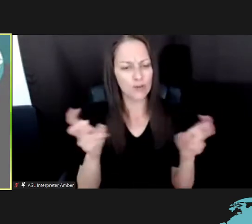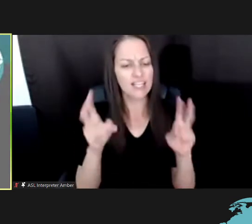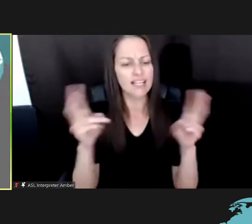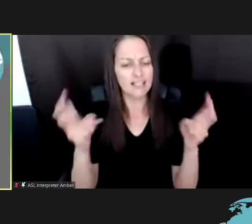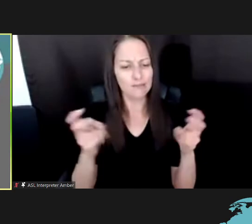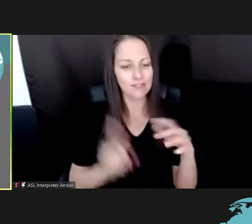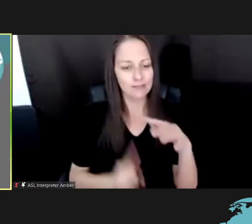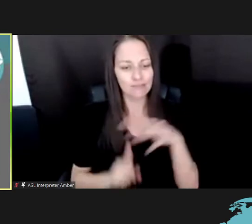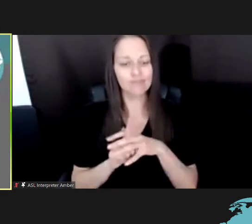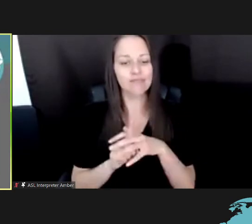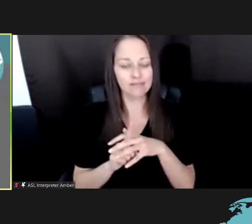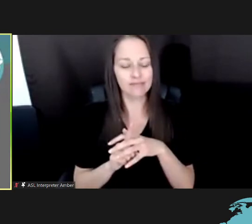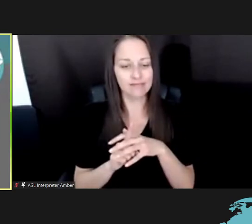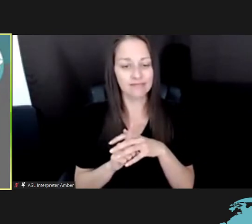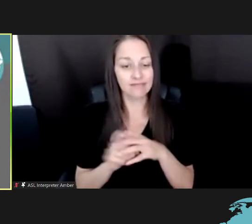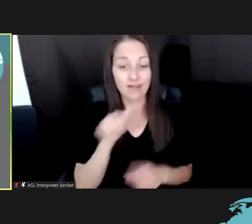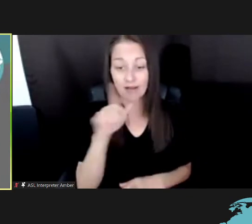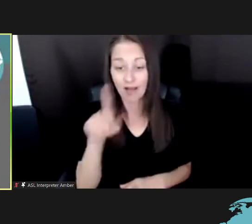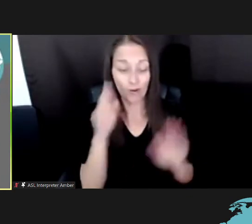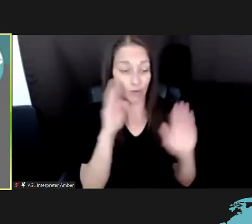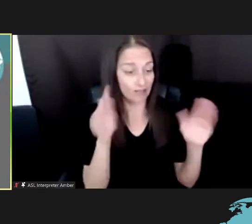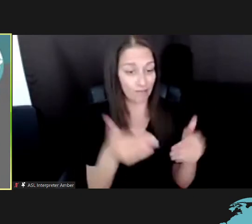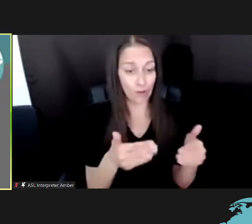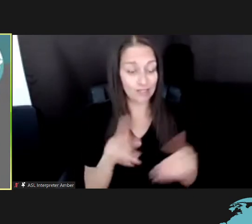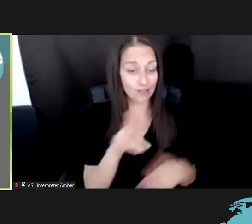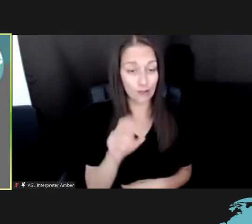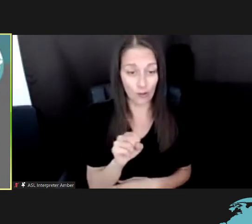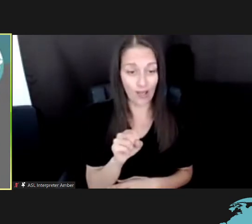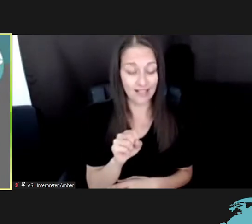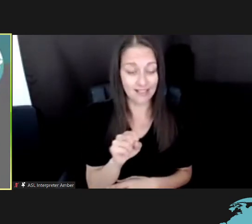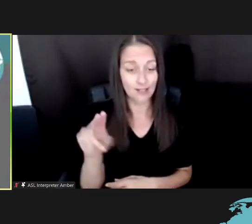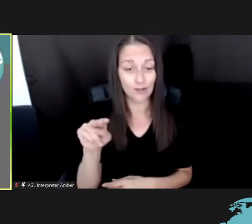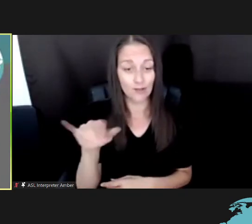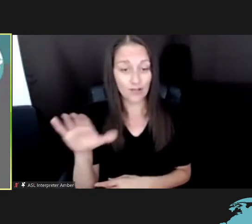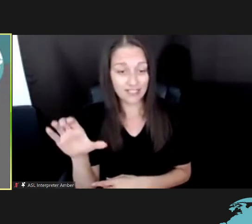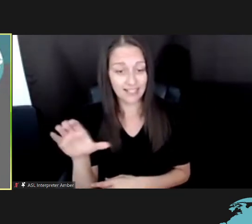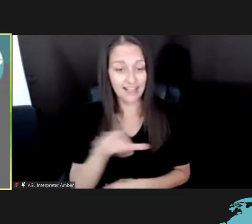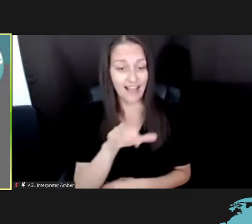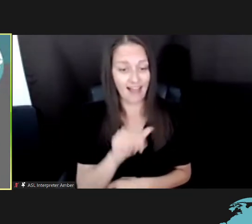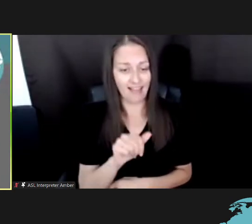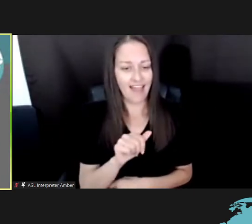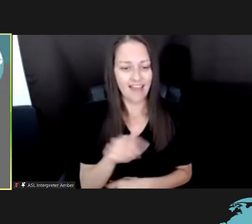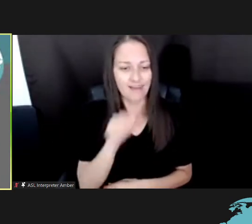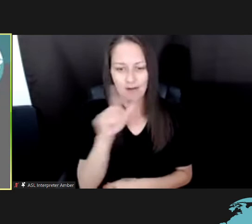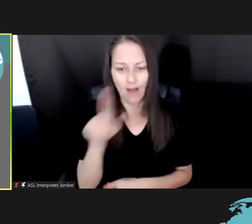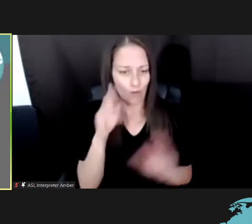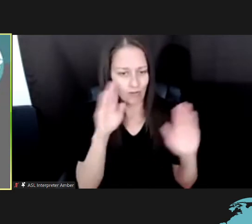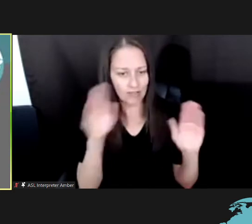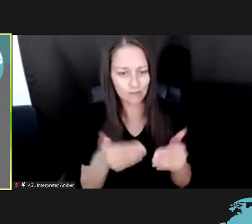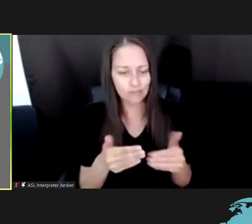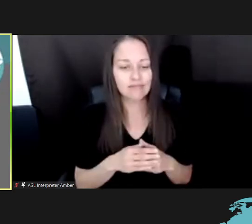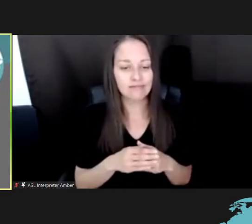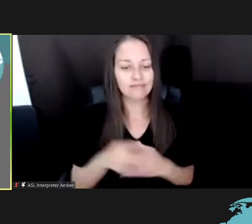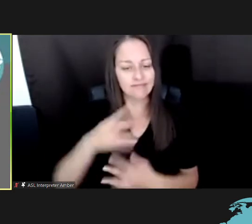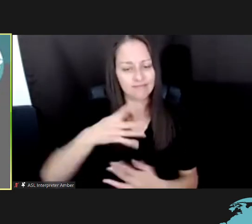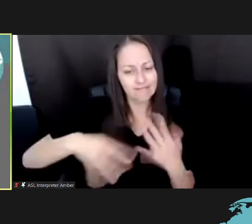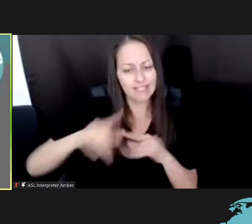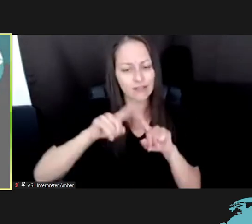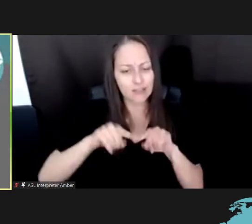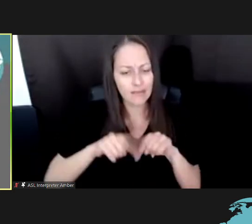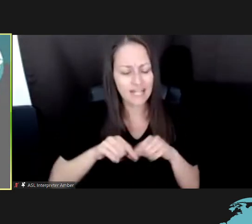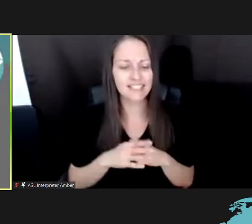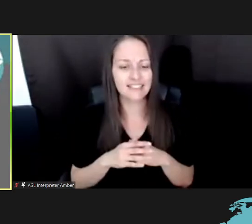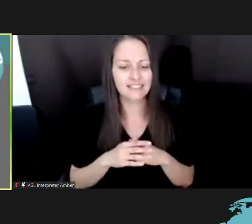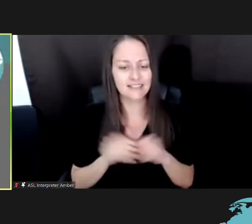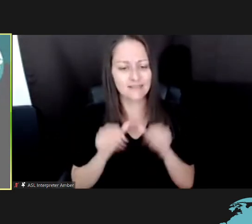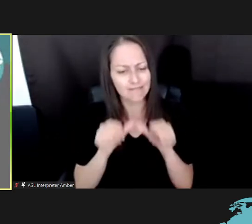decentering the US and New York and LA within it, interdependence, enduring commitments, borders,